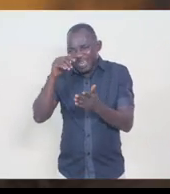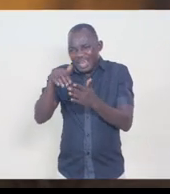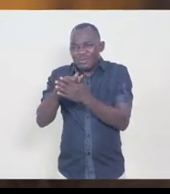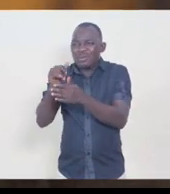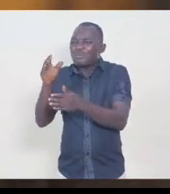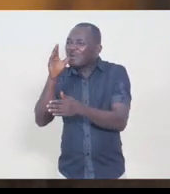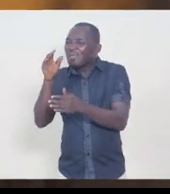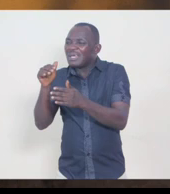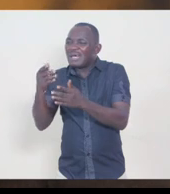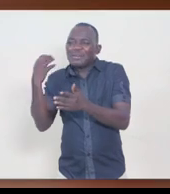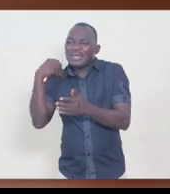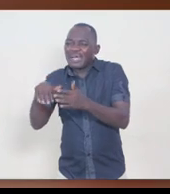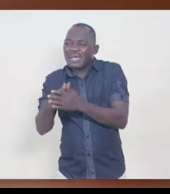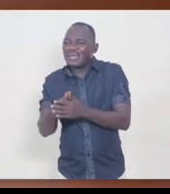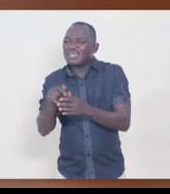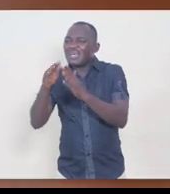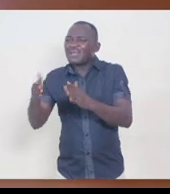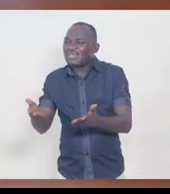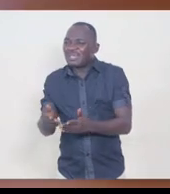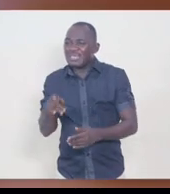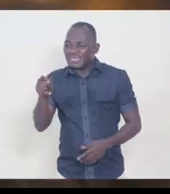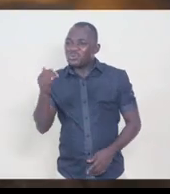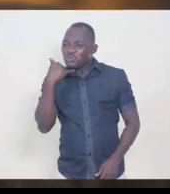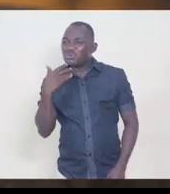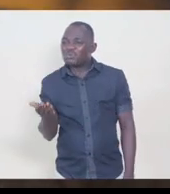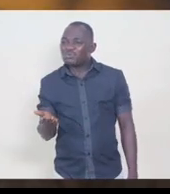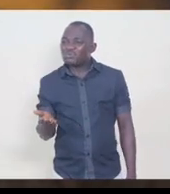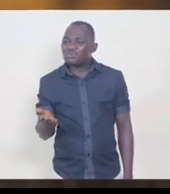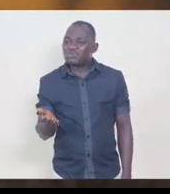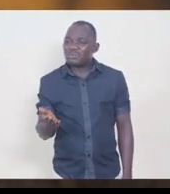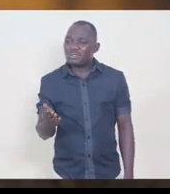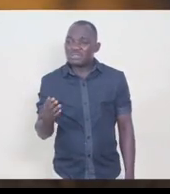she? Is there anything wrong with her that you have noticed?